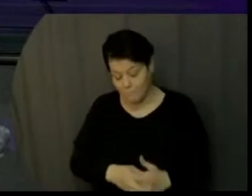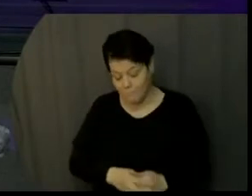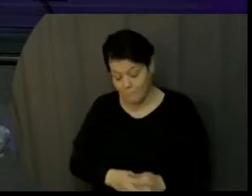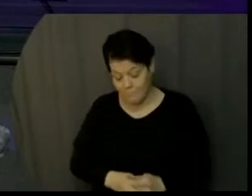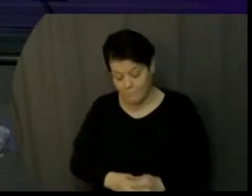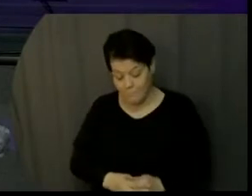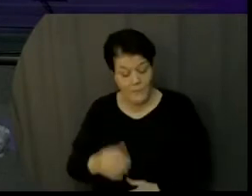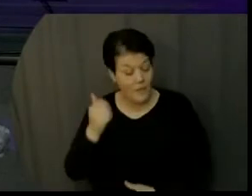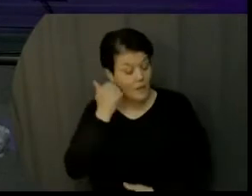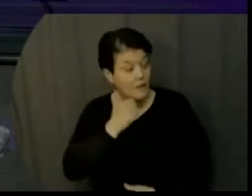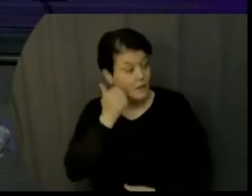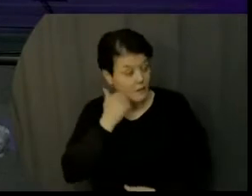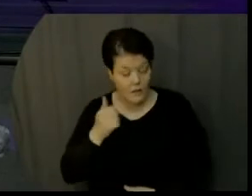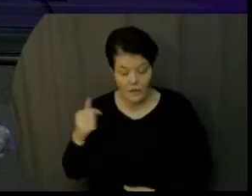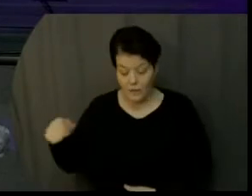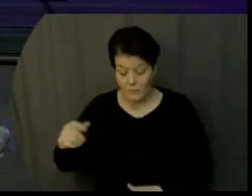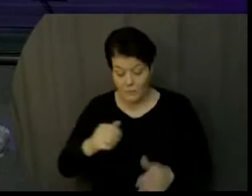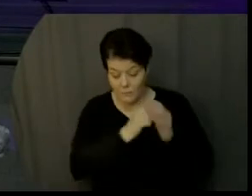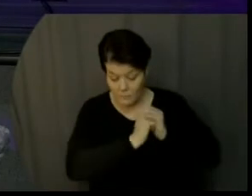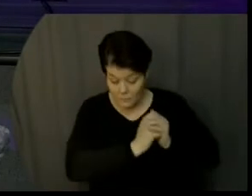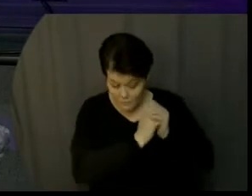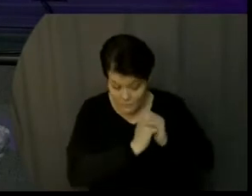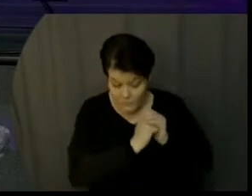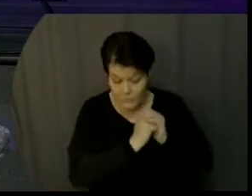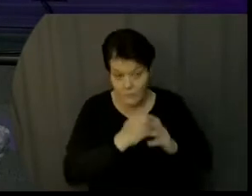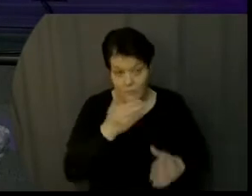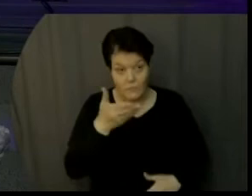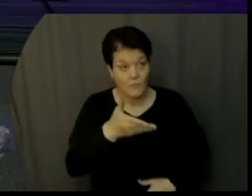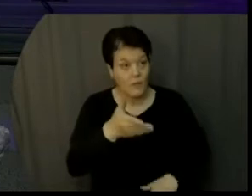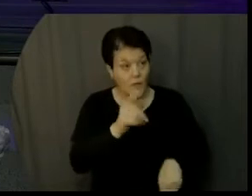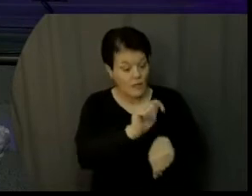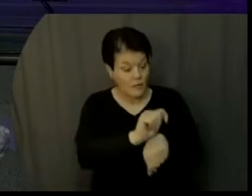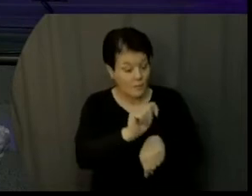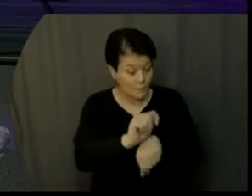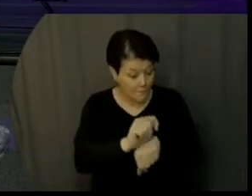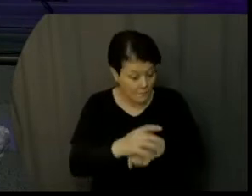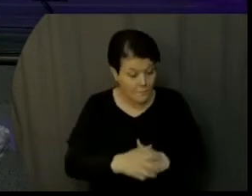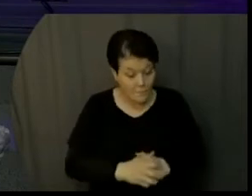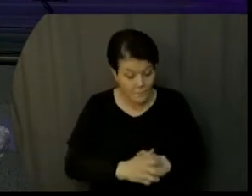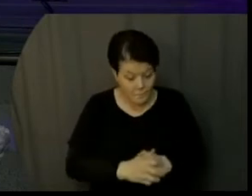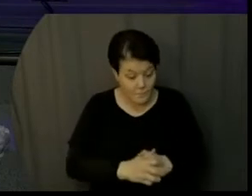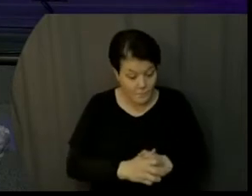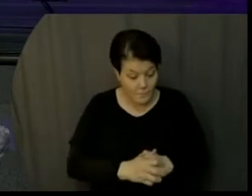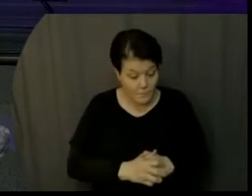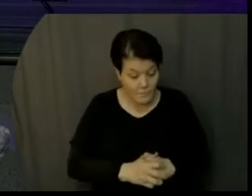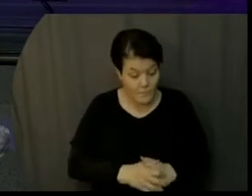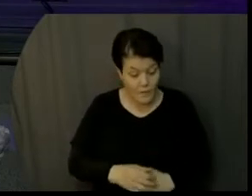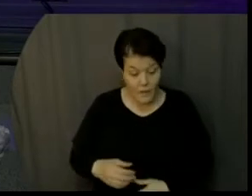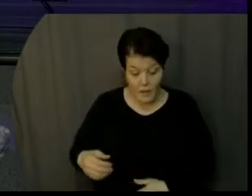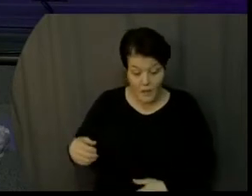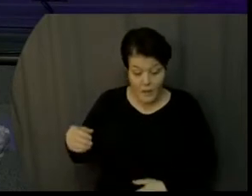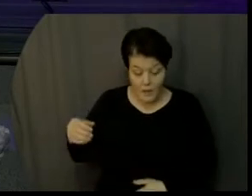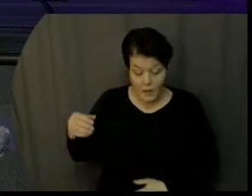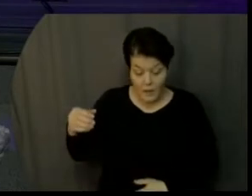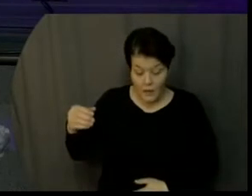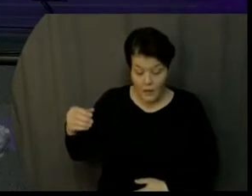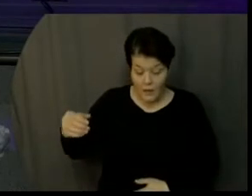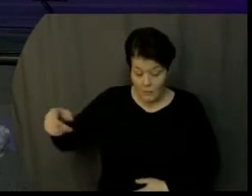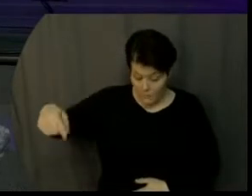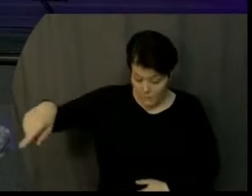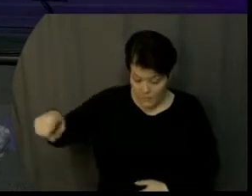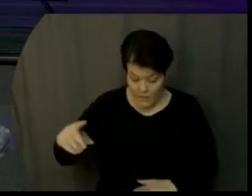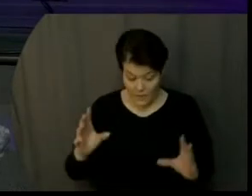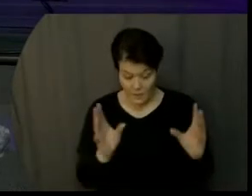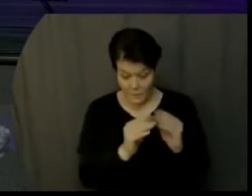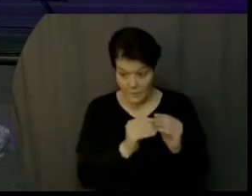for the Lord's Supper. They shared their meals with great joy and generosity, all the while praising God and enjoying